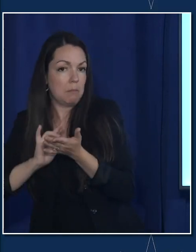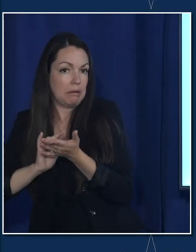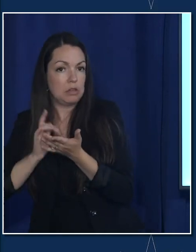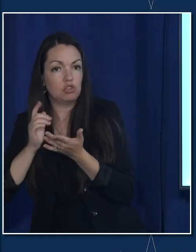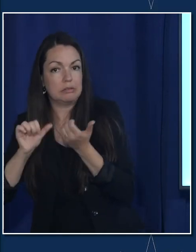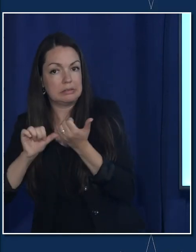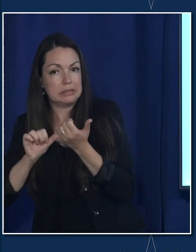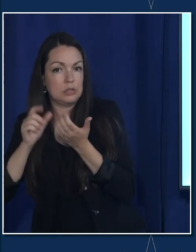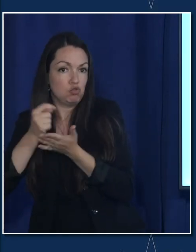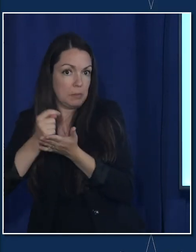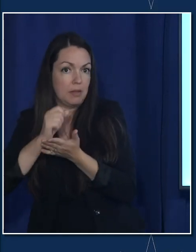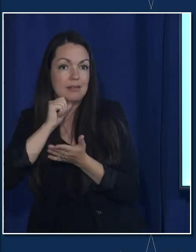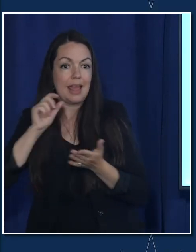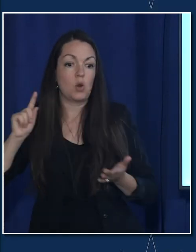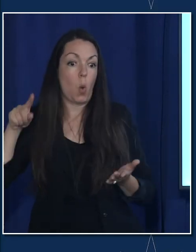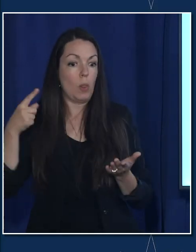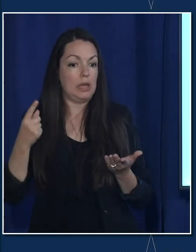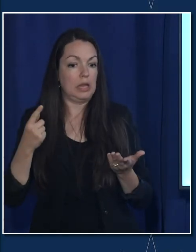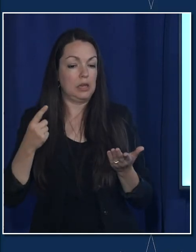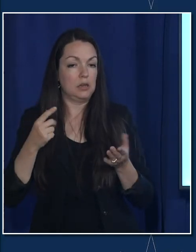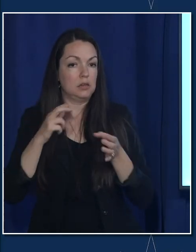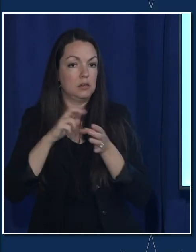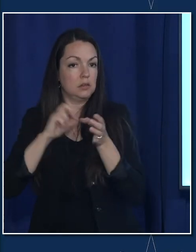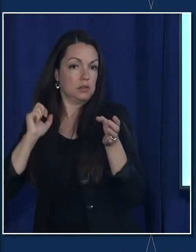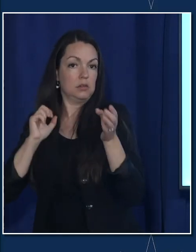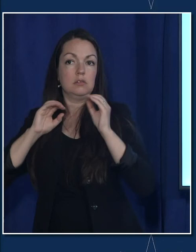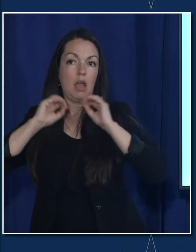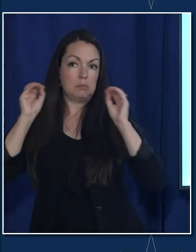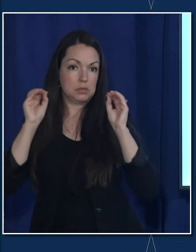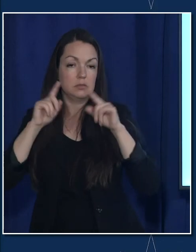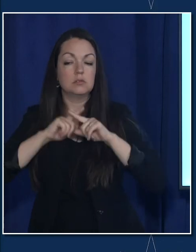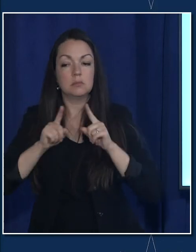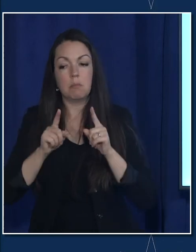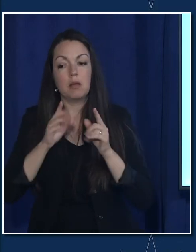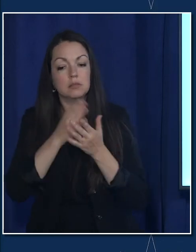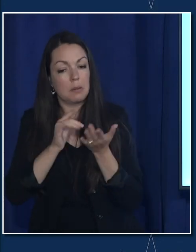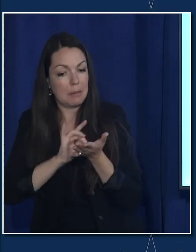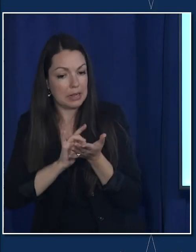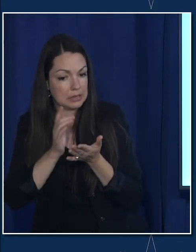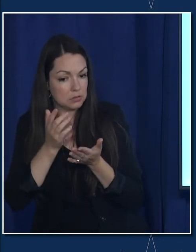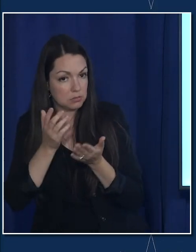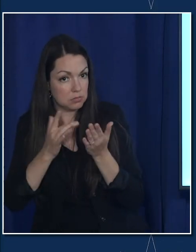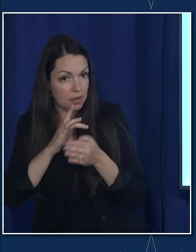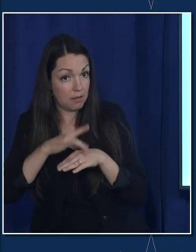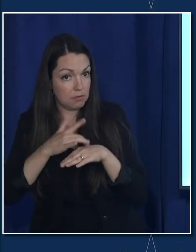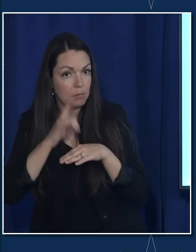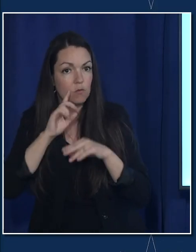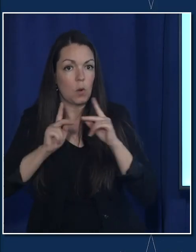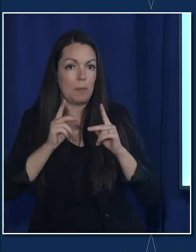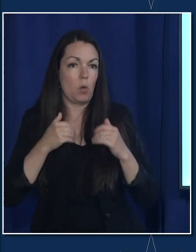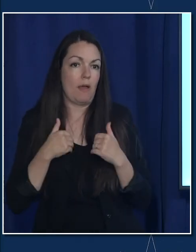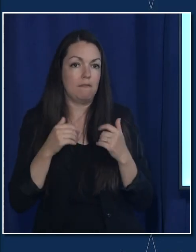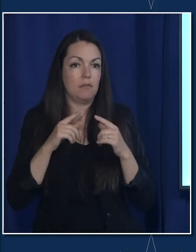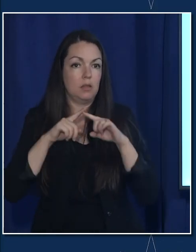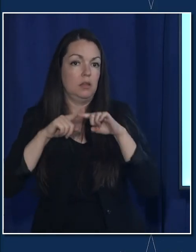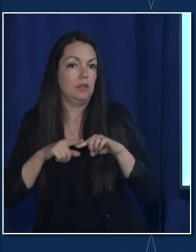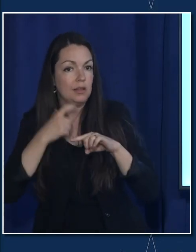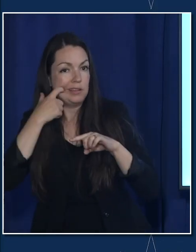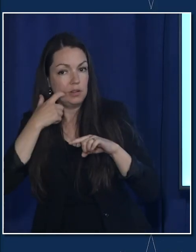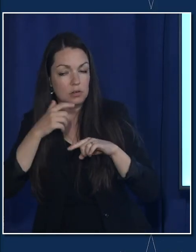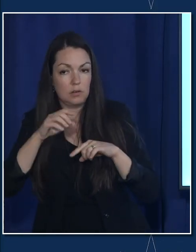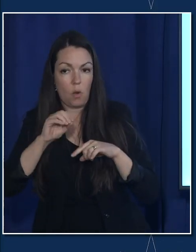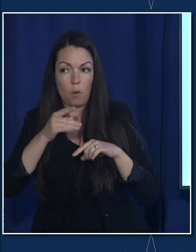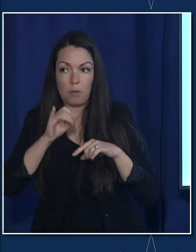is not just abstinence, medications available that for people who have an opioid, who are addicted